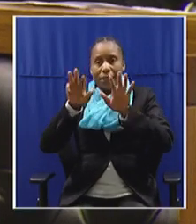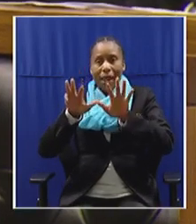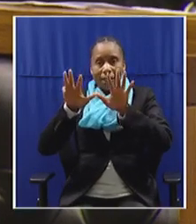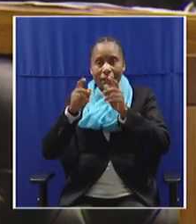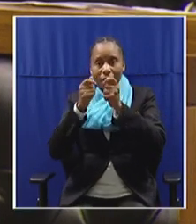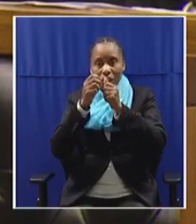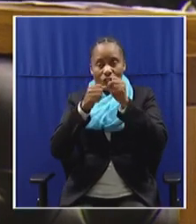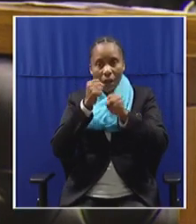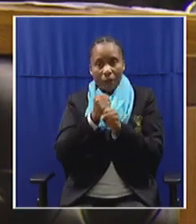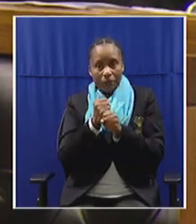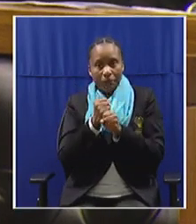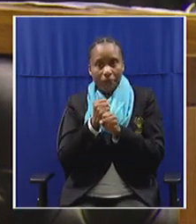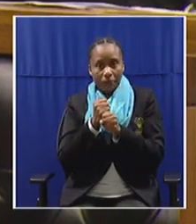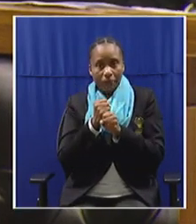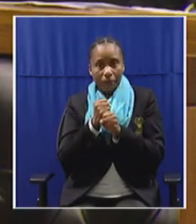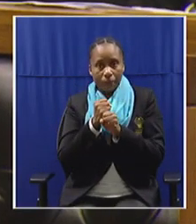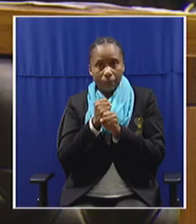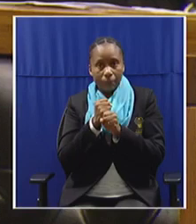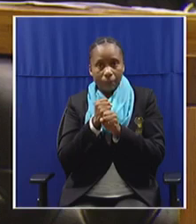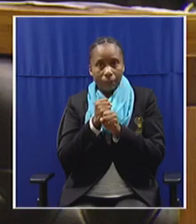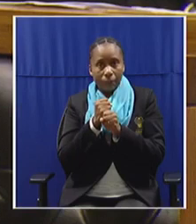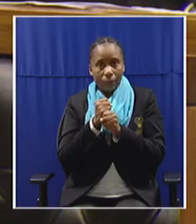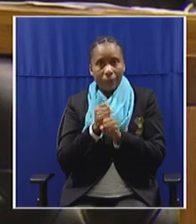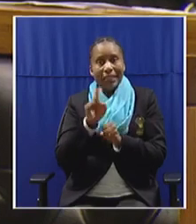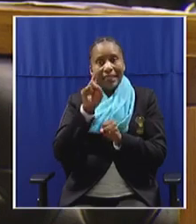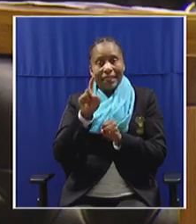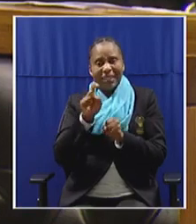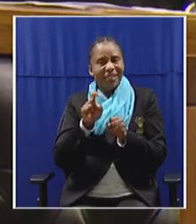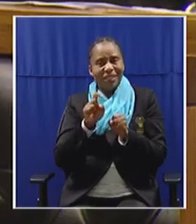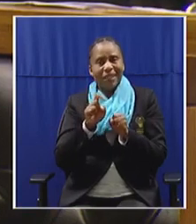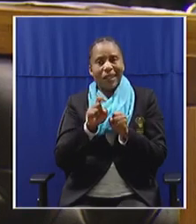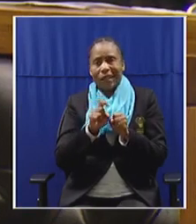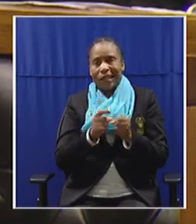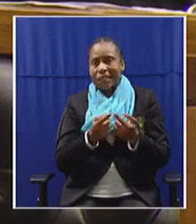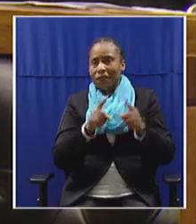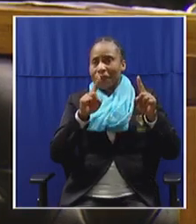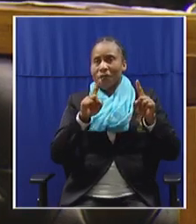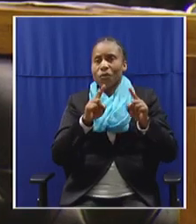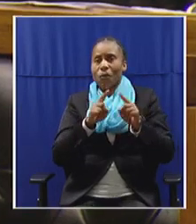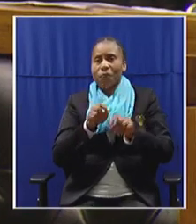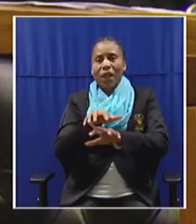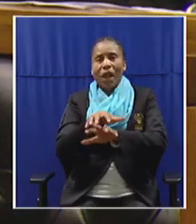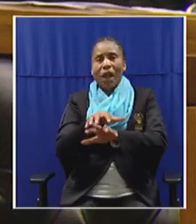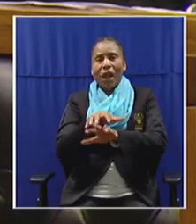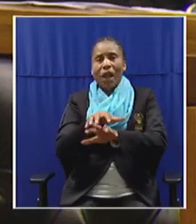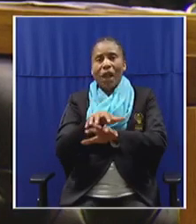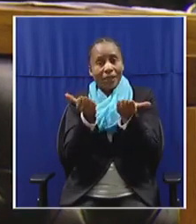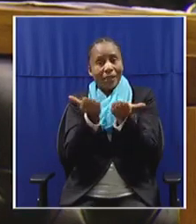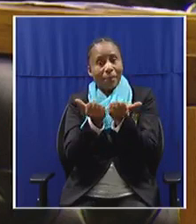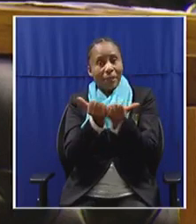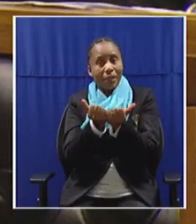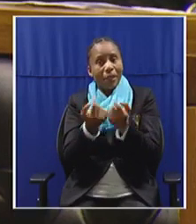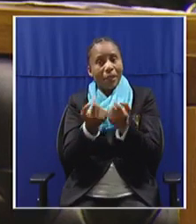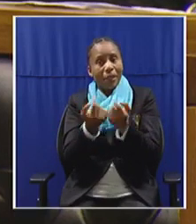This does not amount to agricultural subsidies, but our effort as government to alleviate the